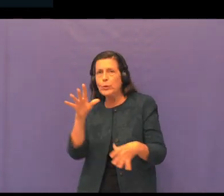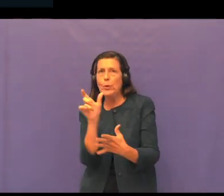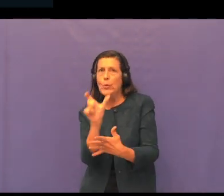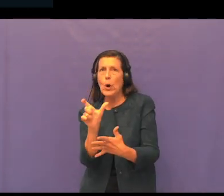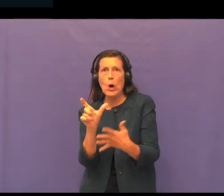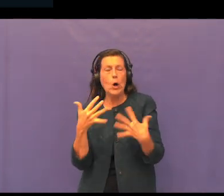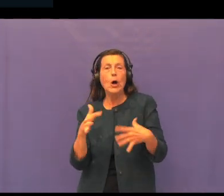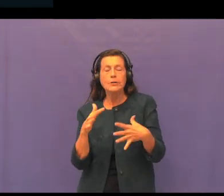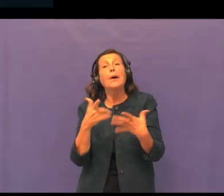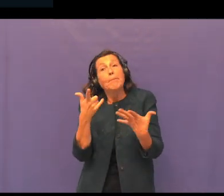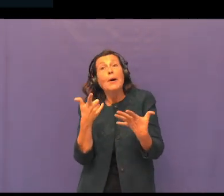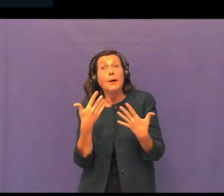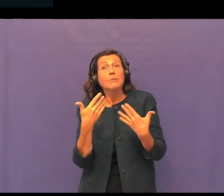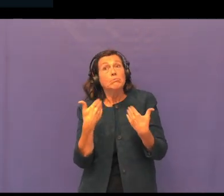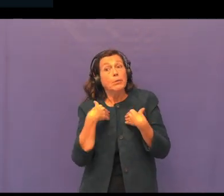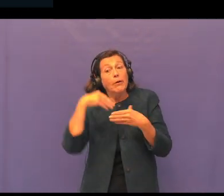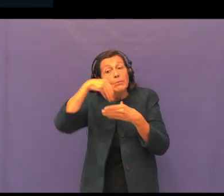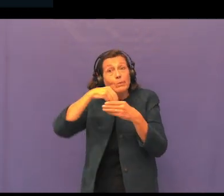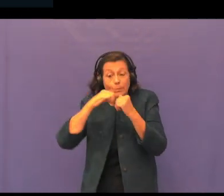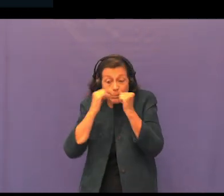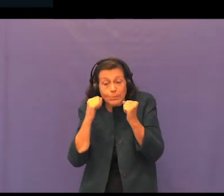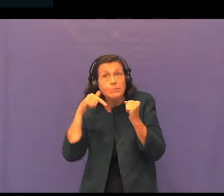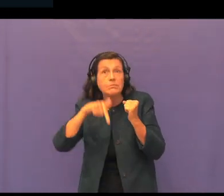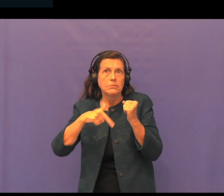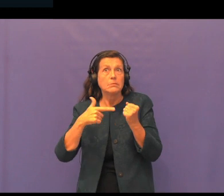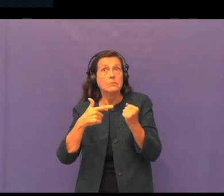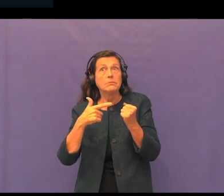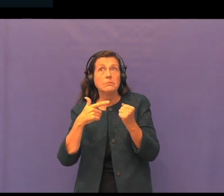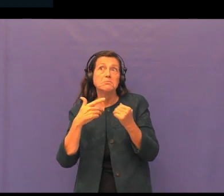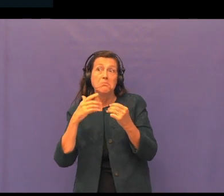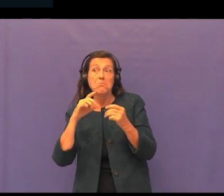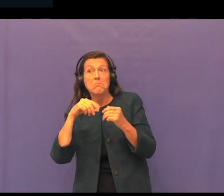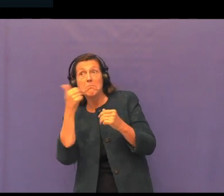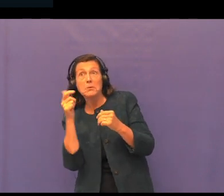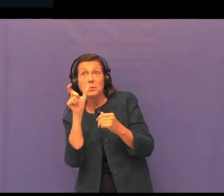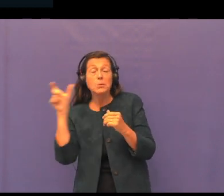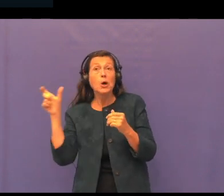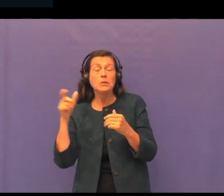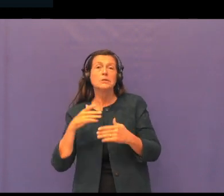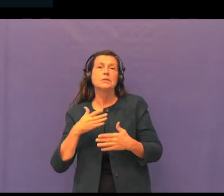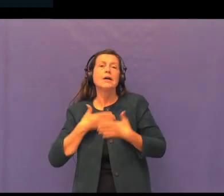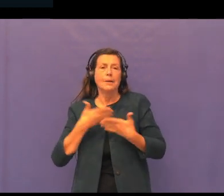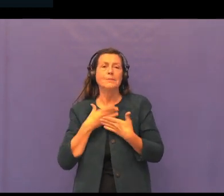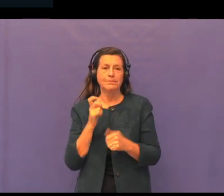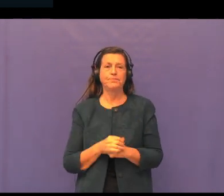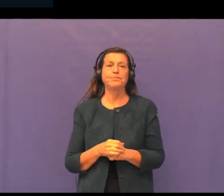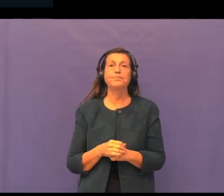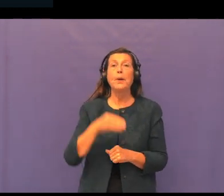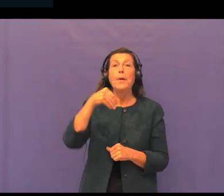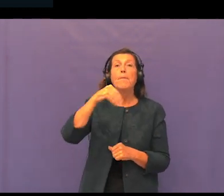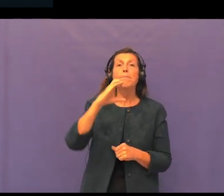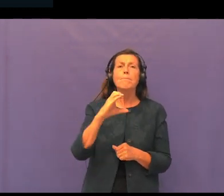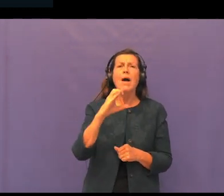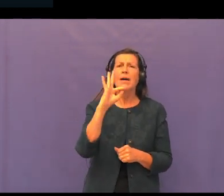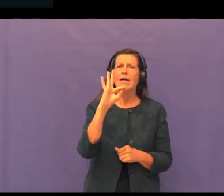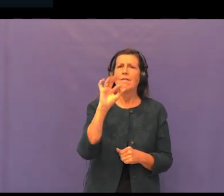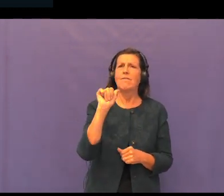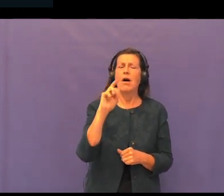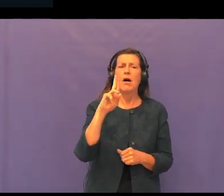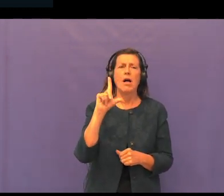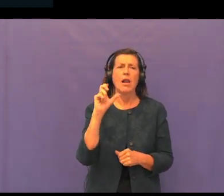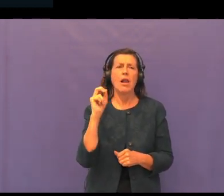Robert Macfarlane is an English scholar, nature writer,